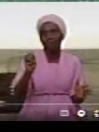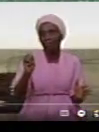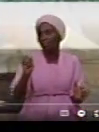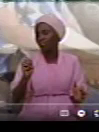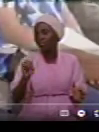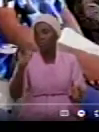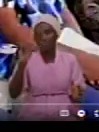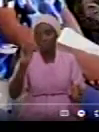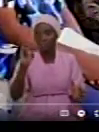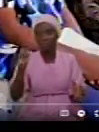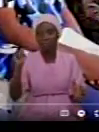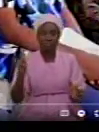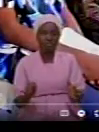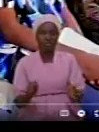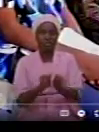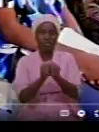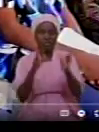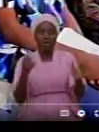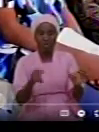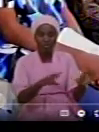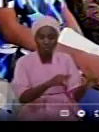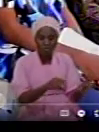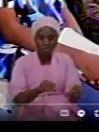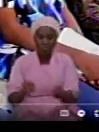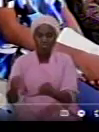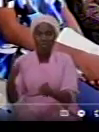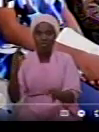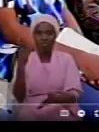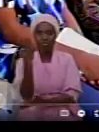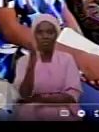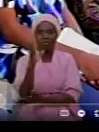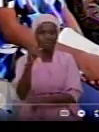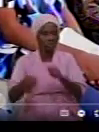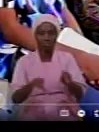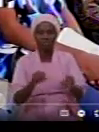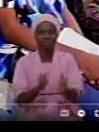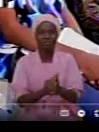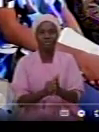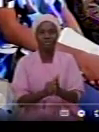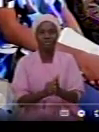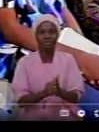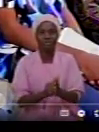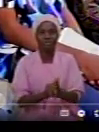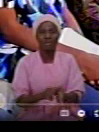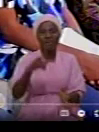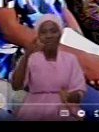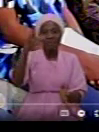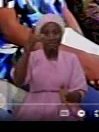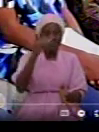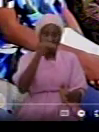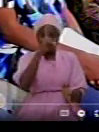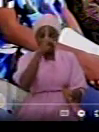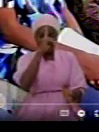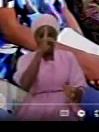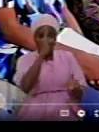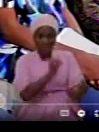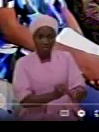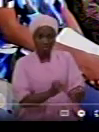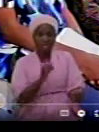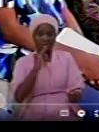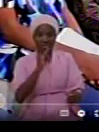tree. You cannot do that. It's invisible. Faith is invisible